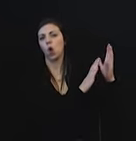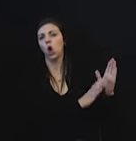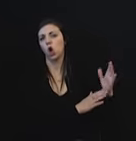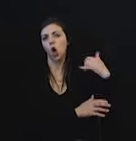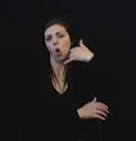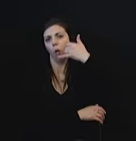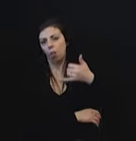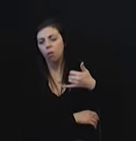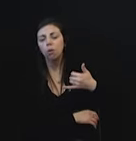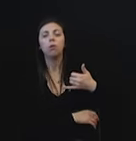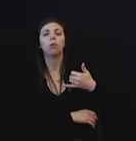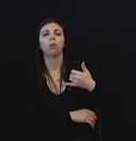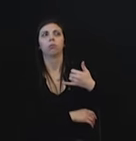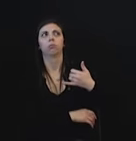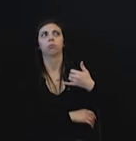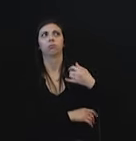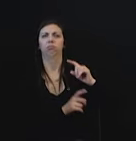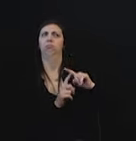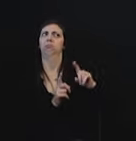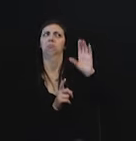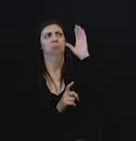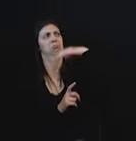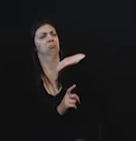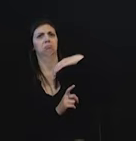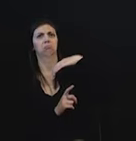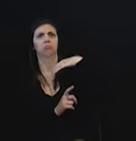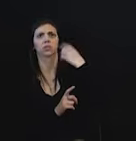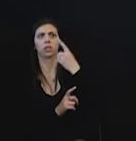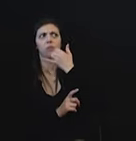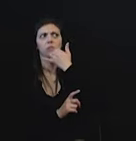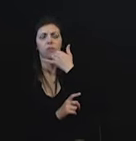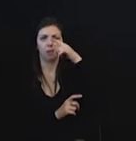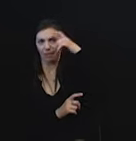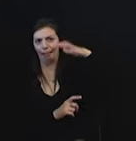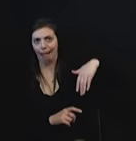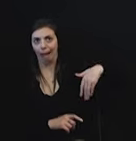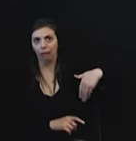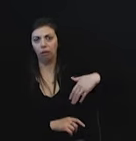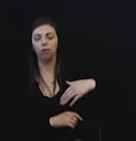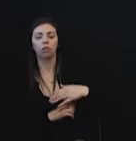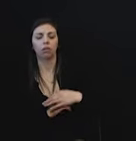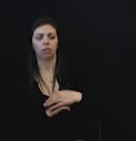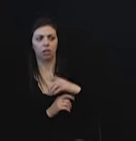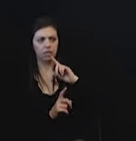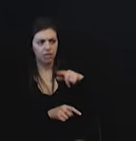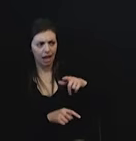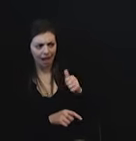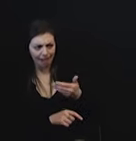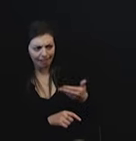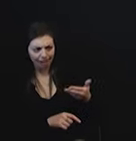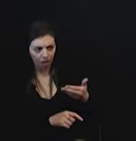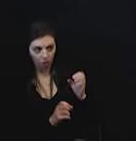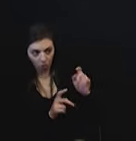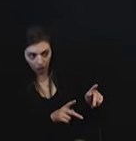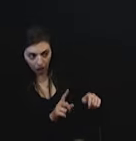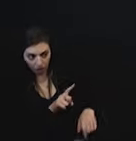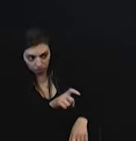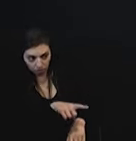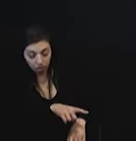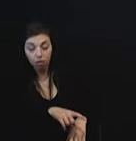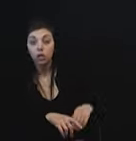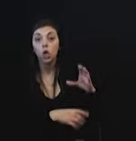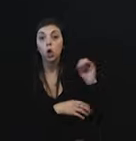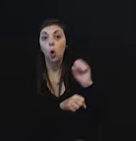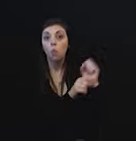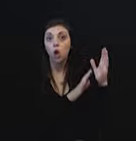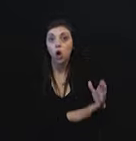was really worried because it was late at night and thought something was wrong. So I answered, said, is everything okay? And the coworker said,